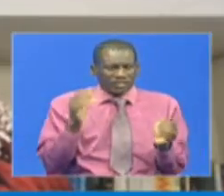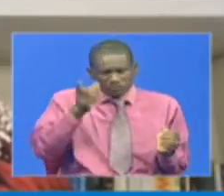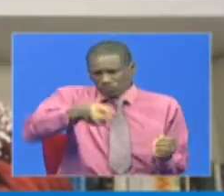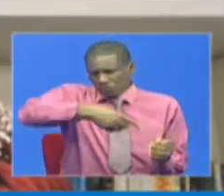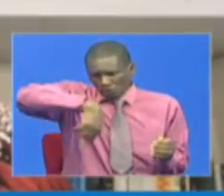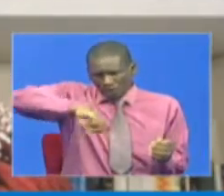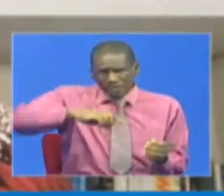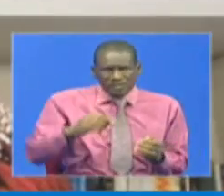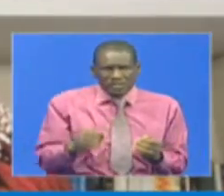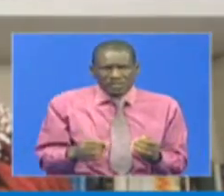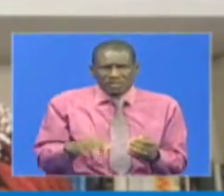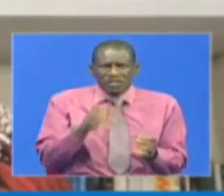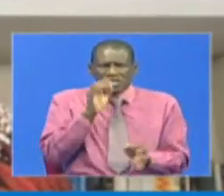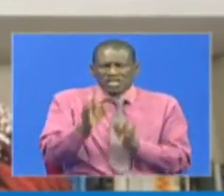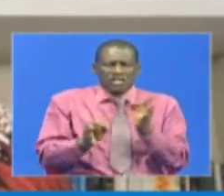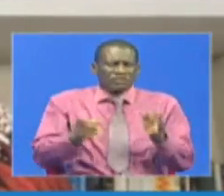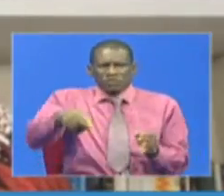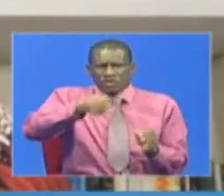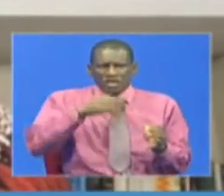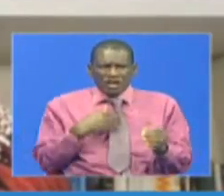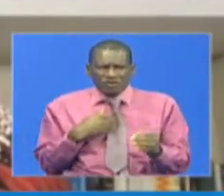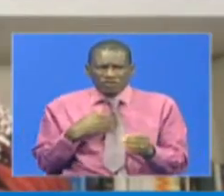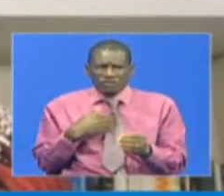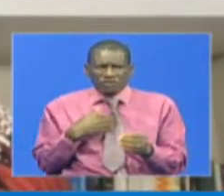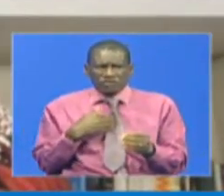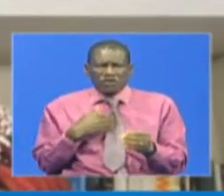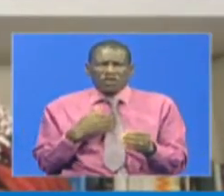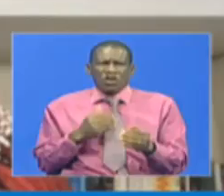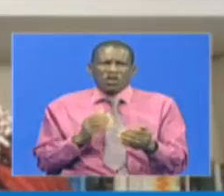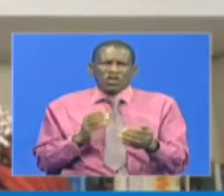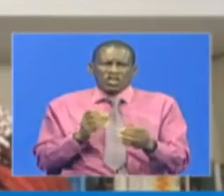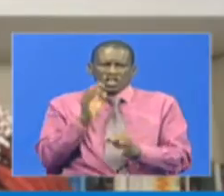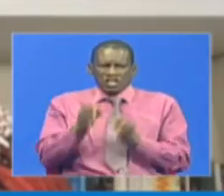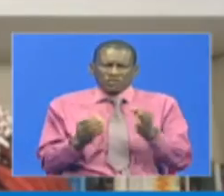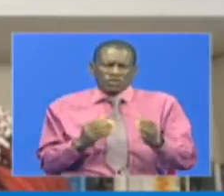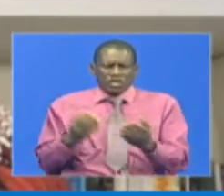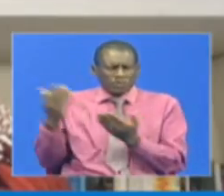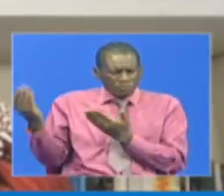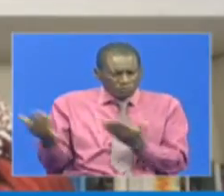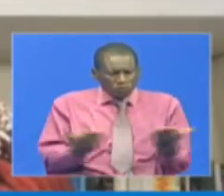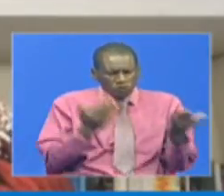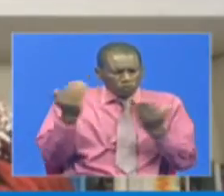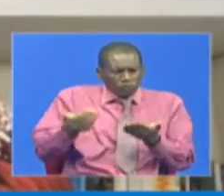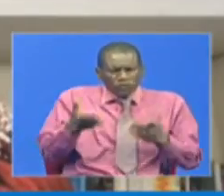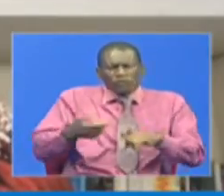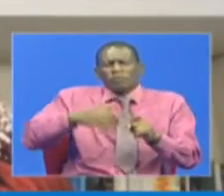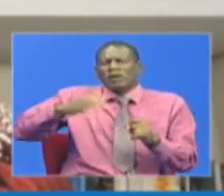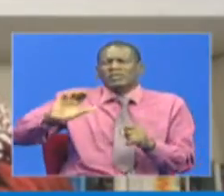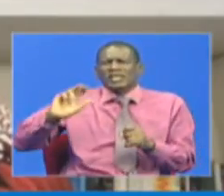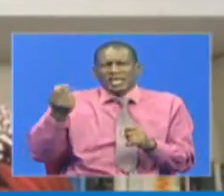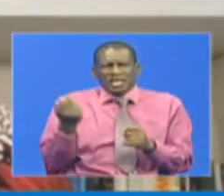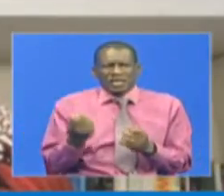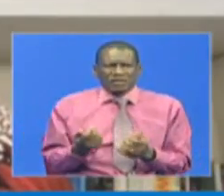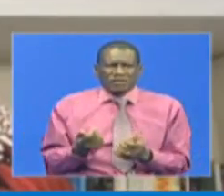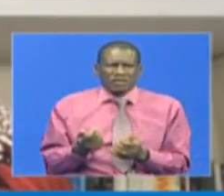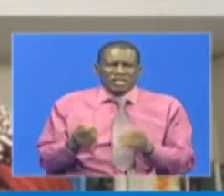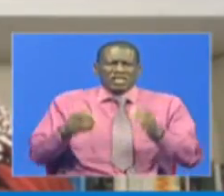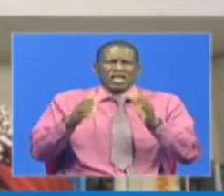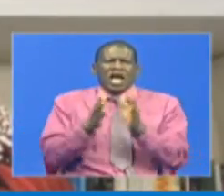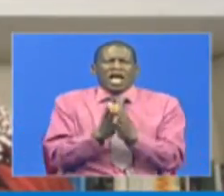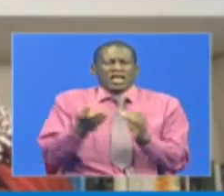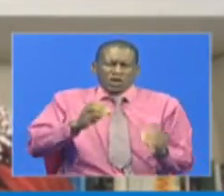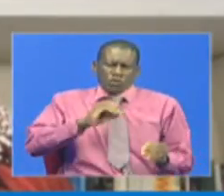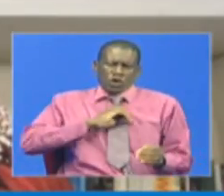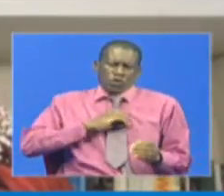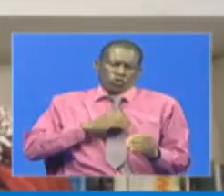that we have over-glorified and imported products to the detriment of our own